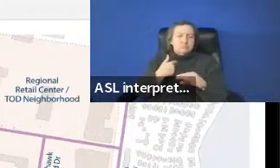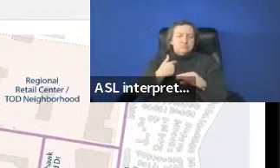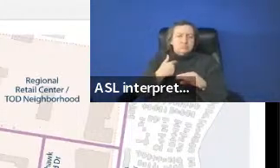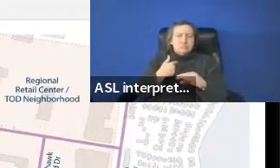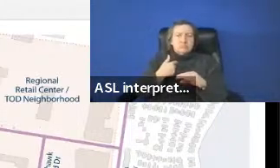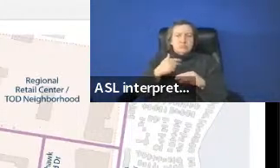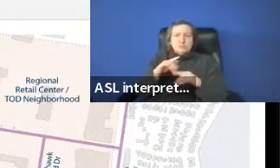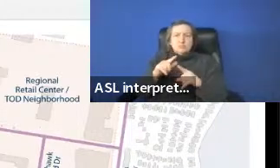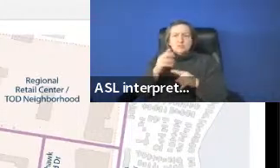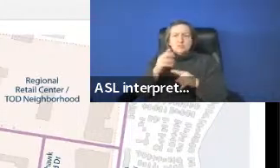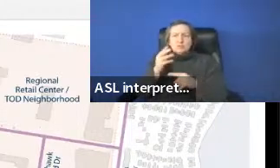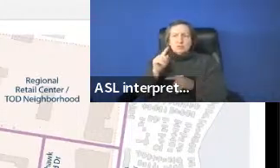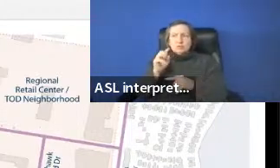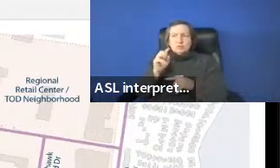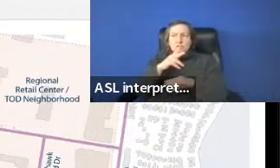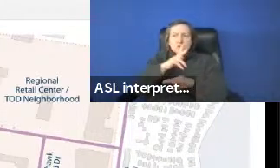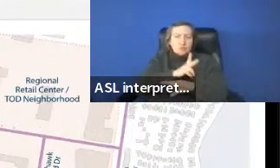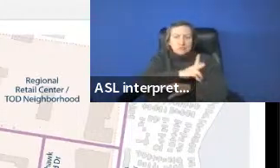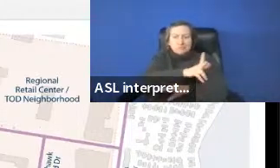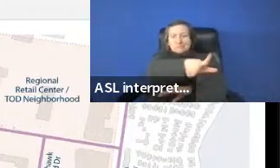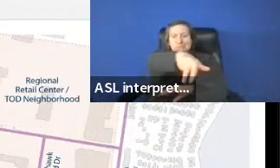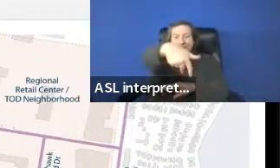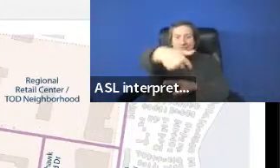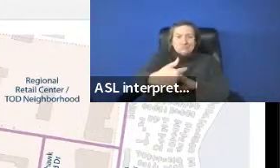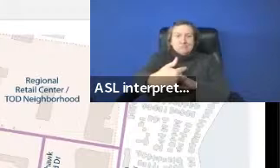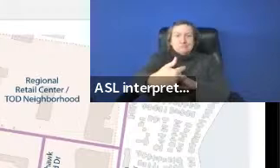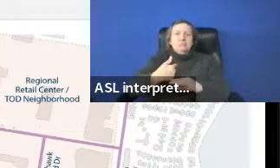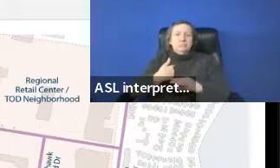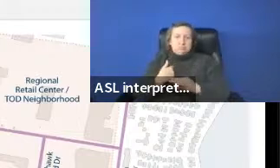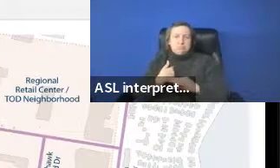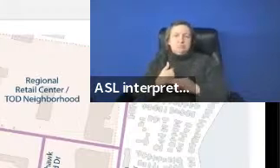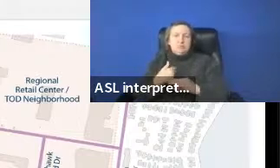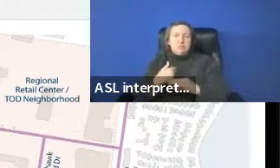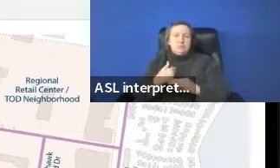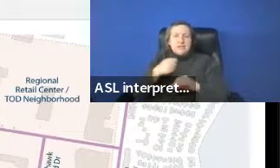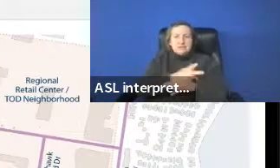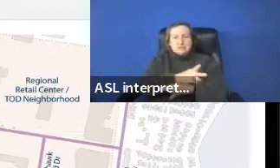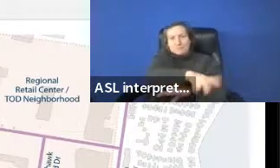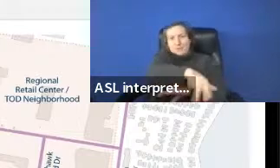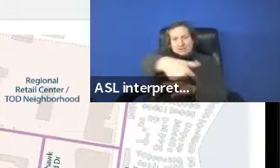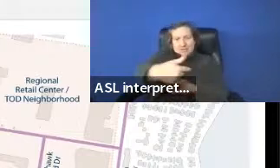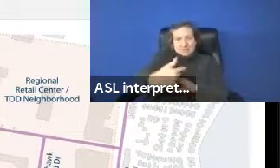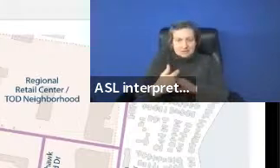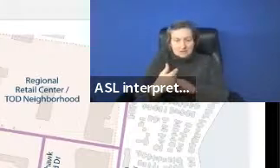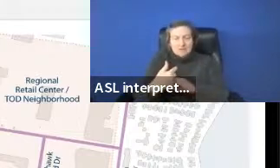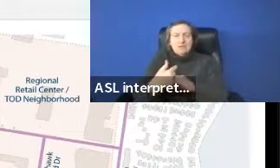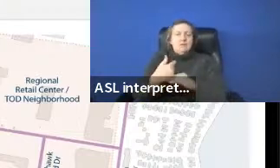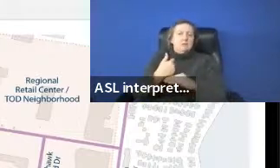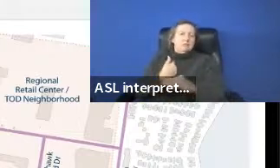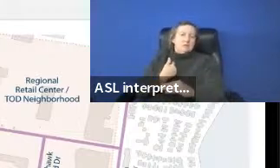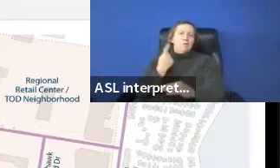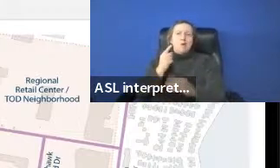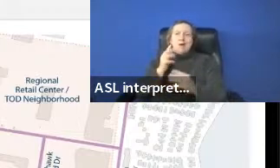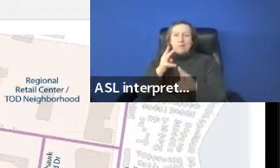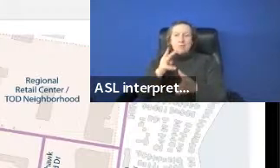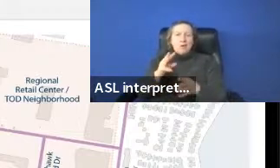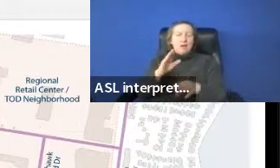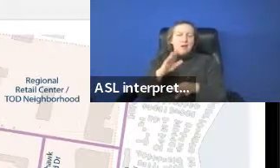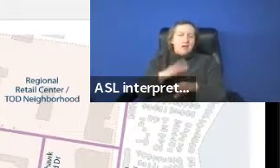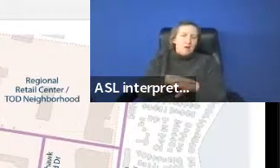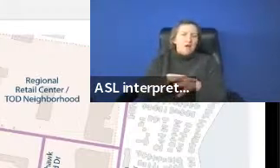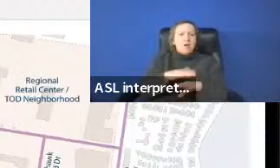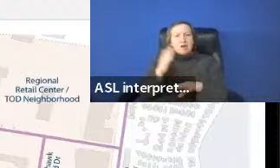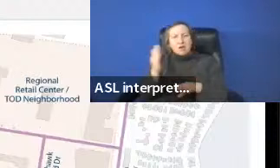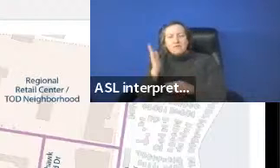Island Drive. So you are going past and coming back, but there's only one way to get on and off, and it would be a